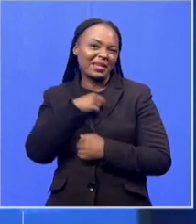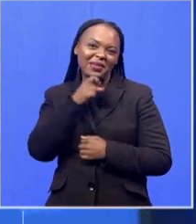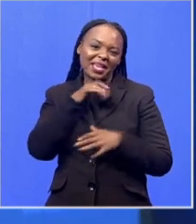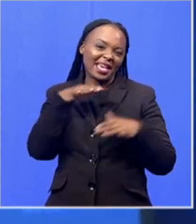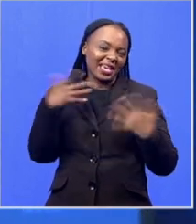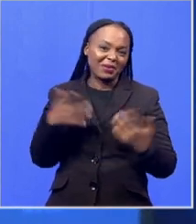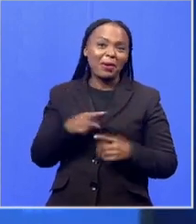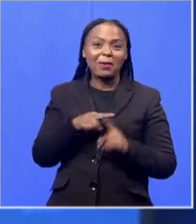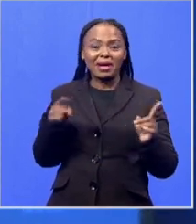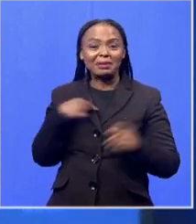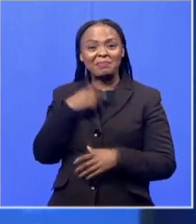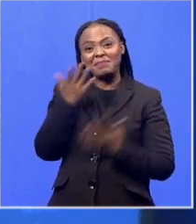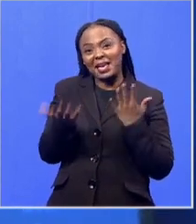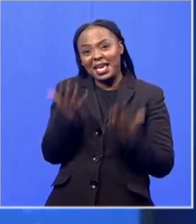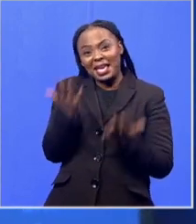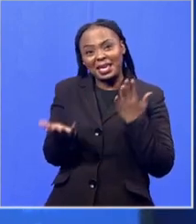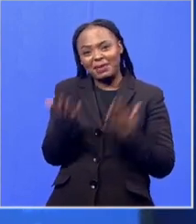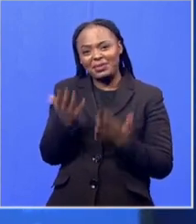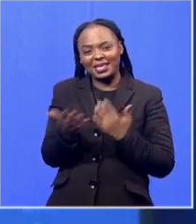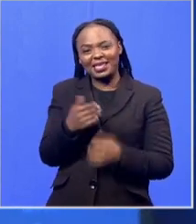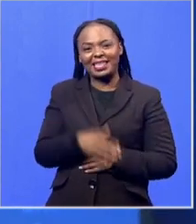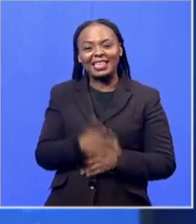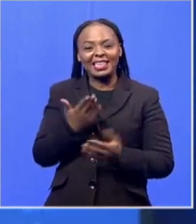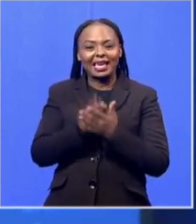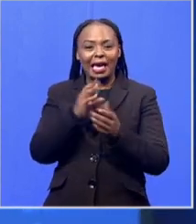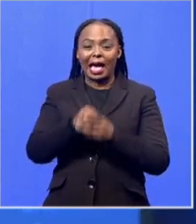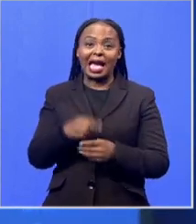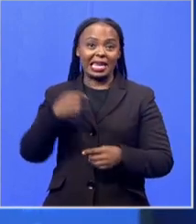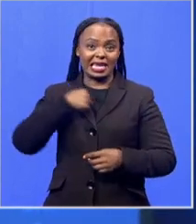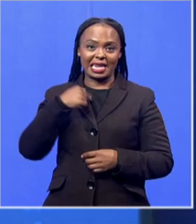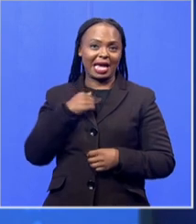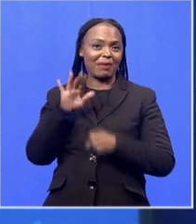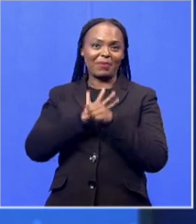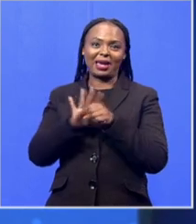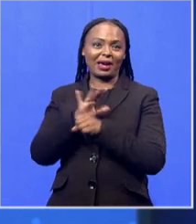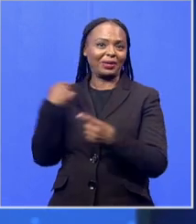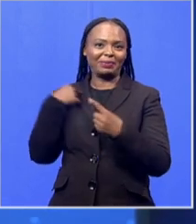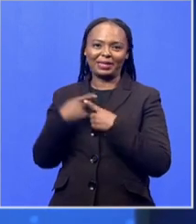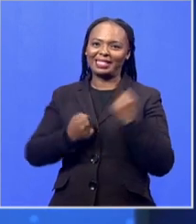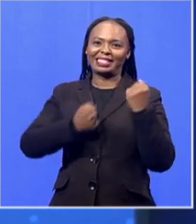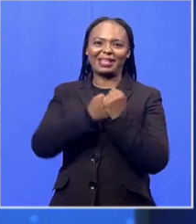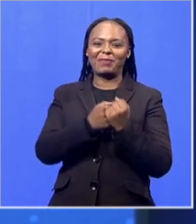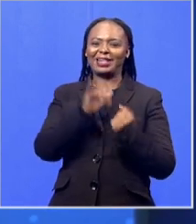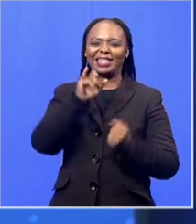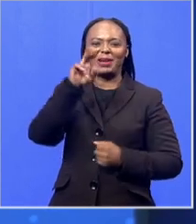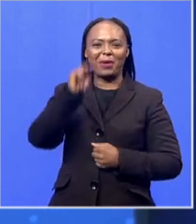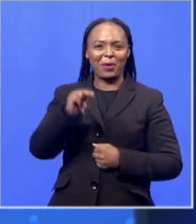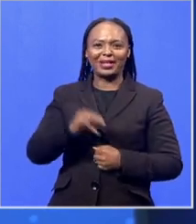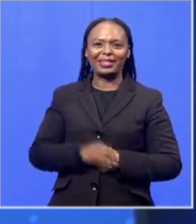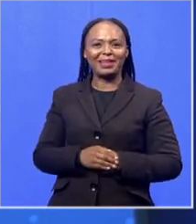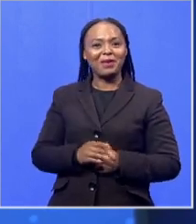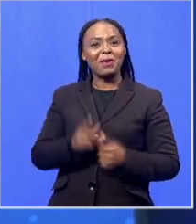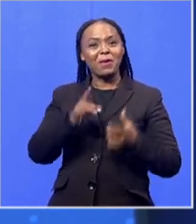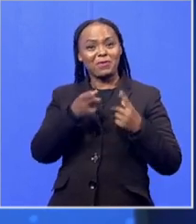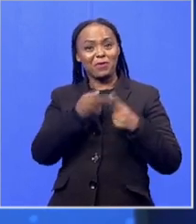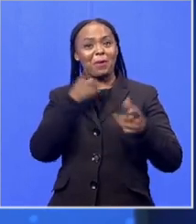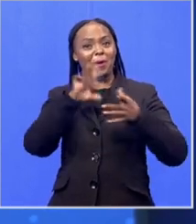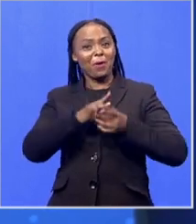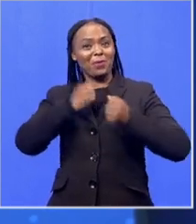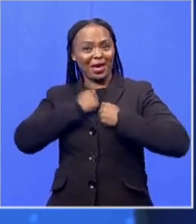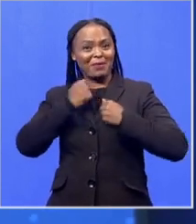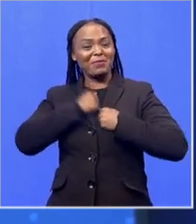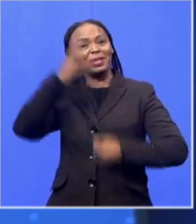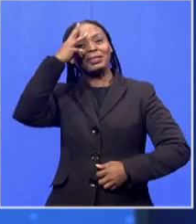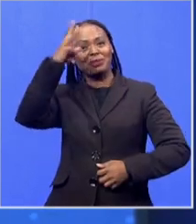I'll look into. My whole intention behind supporting Elon Musk was umkhaya wasePitori, so I have to support his